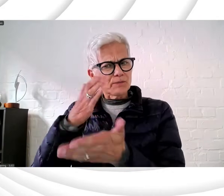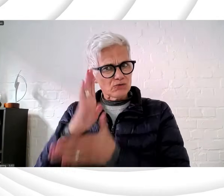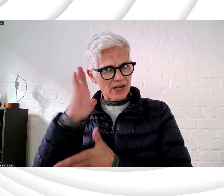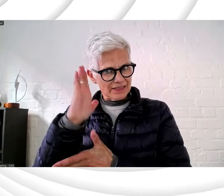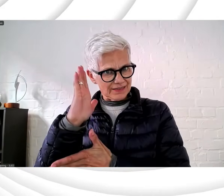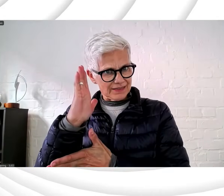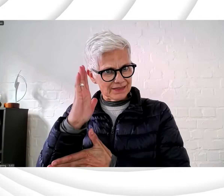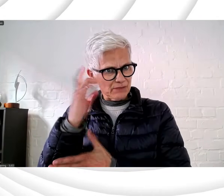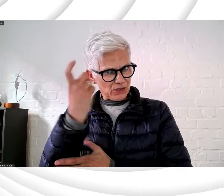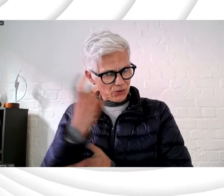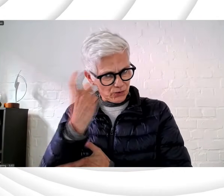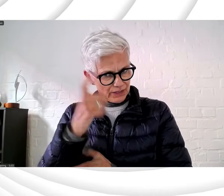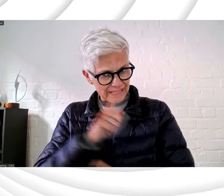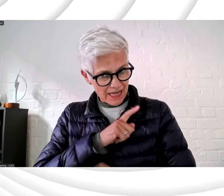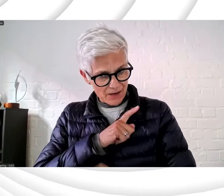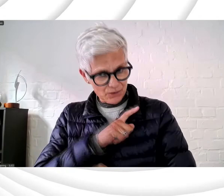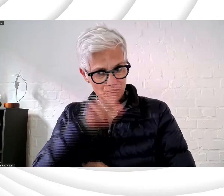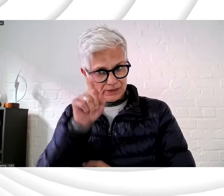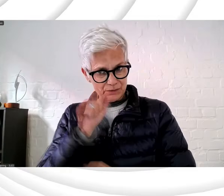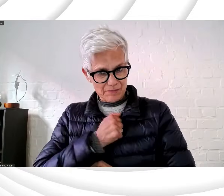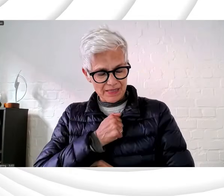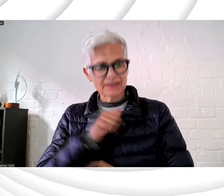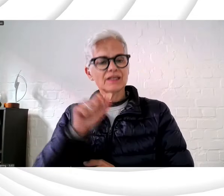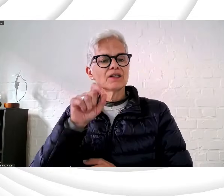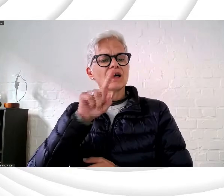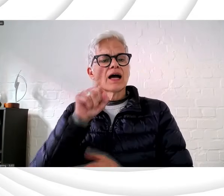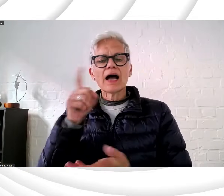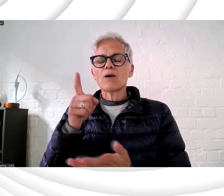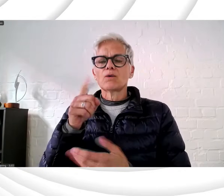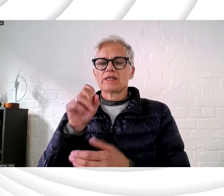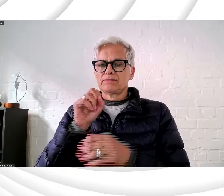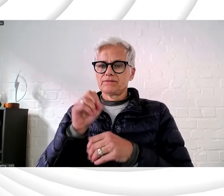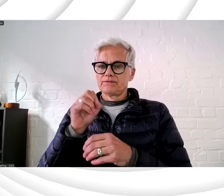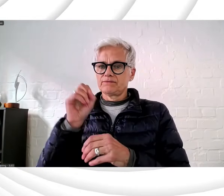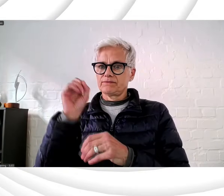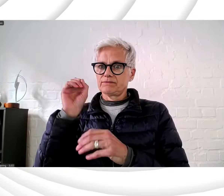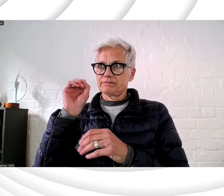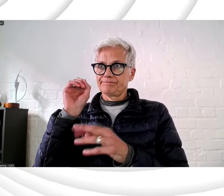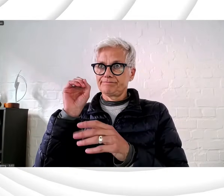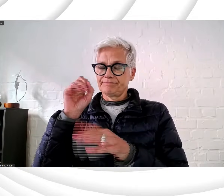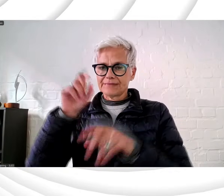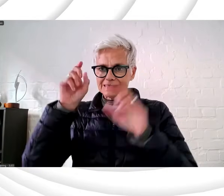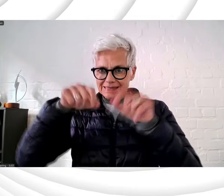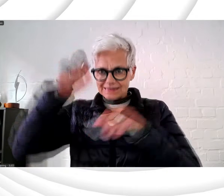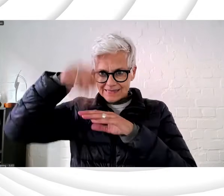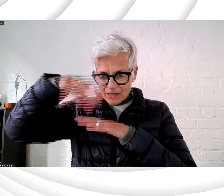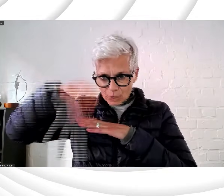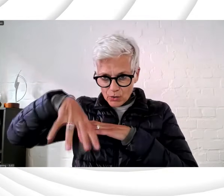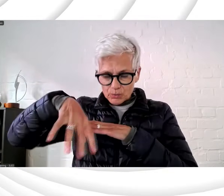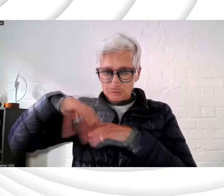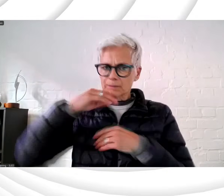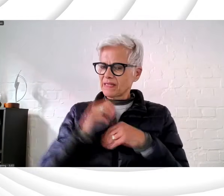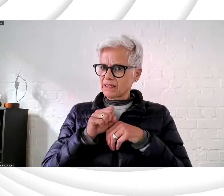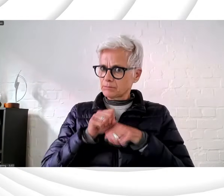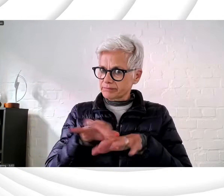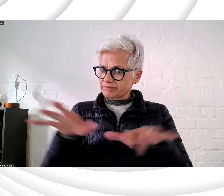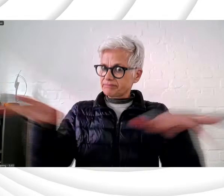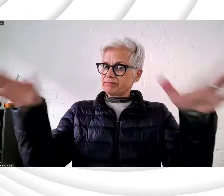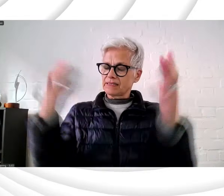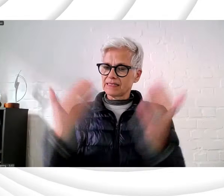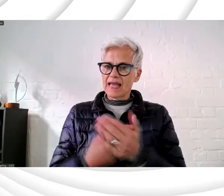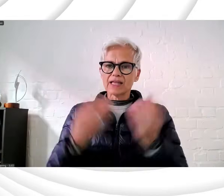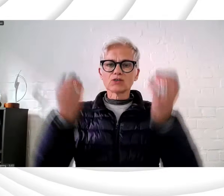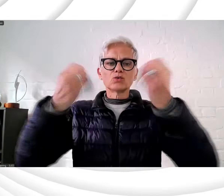move online with our content. But then also copyright became an issue. And how do you protect your